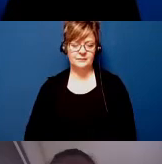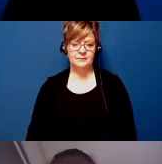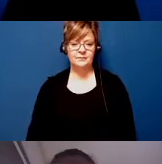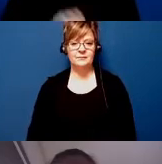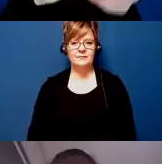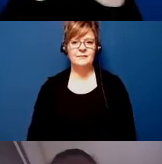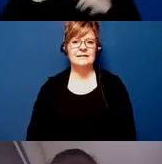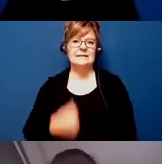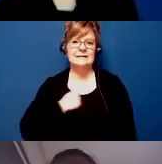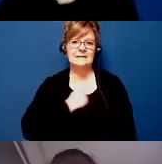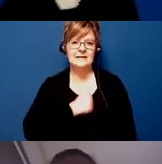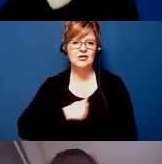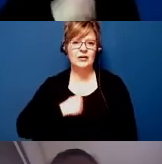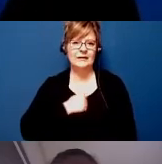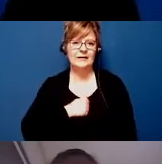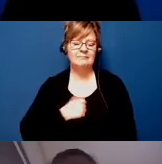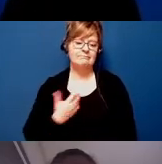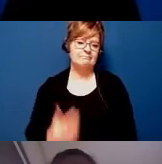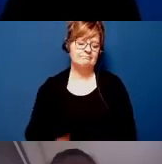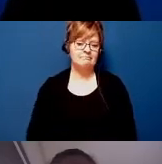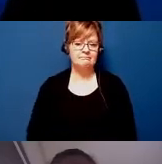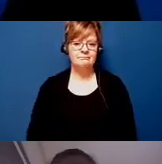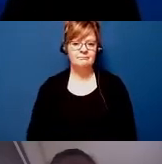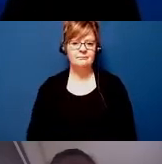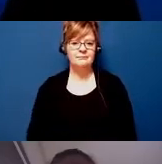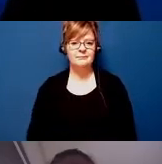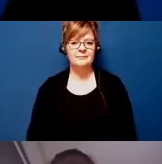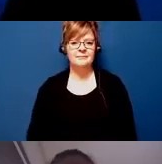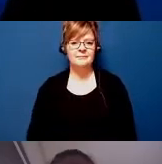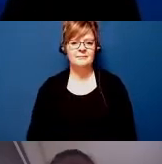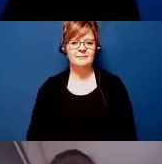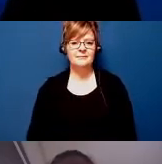Whoops, sorry about that. Good technology.